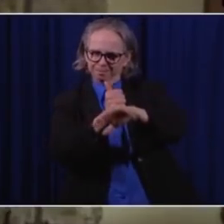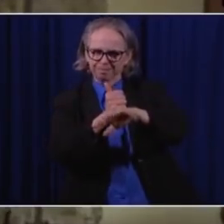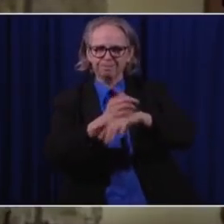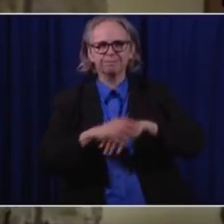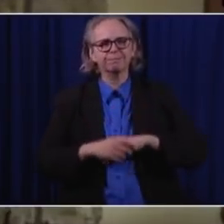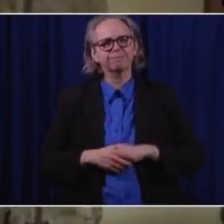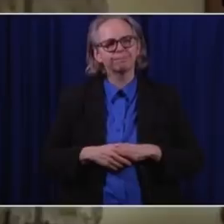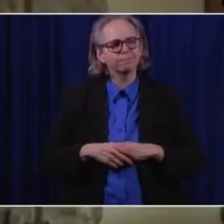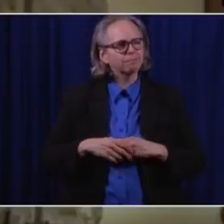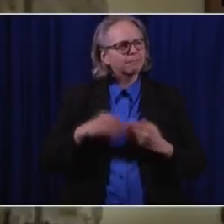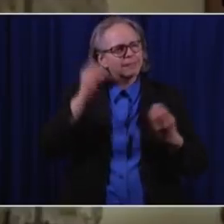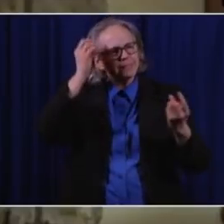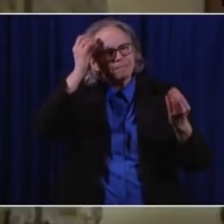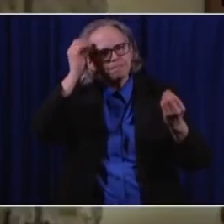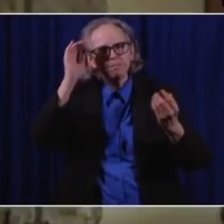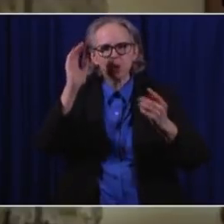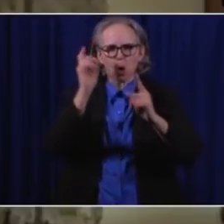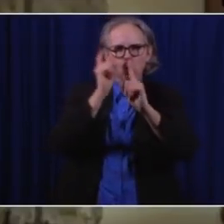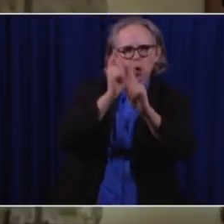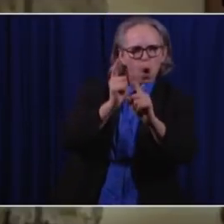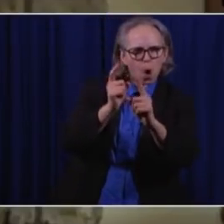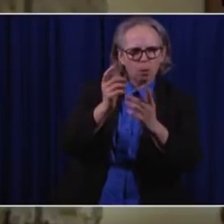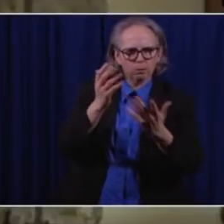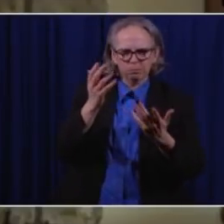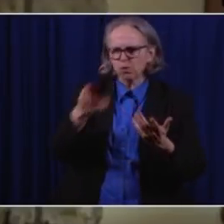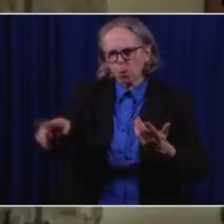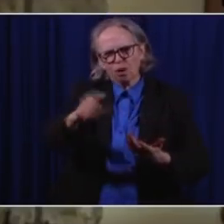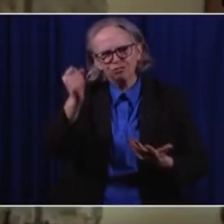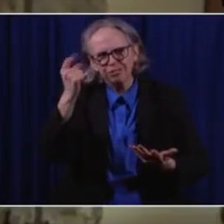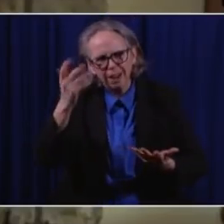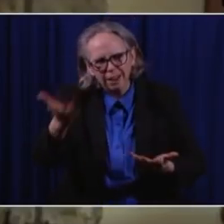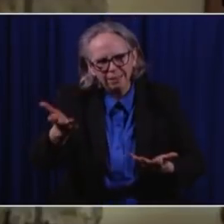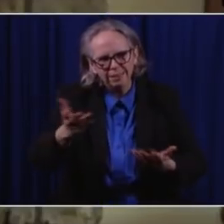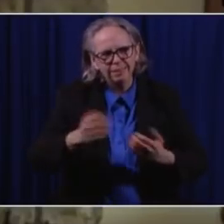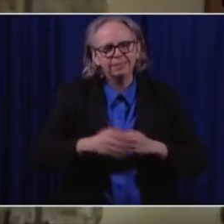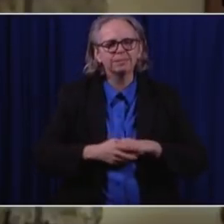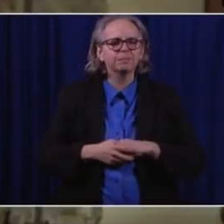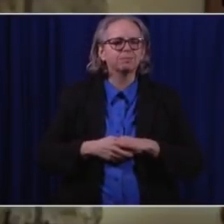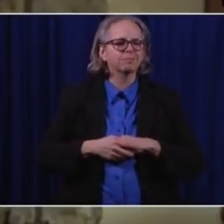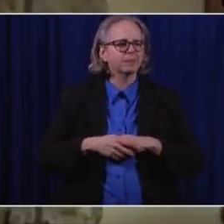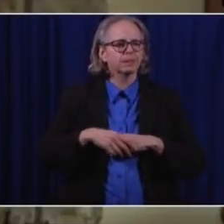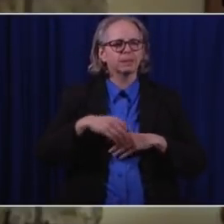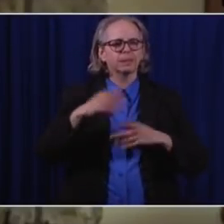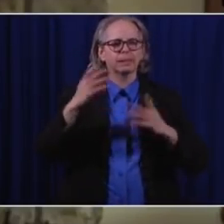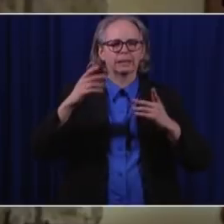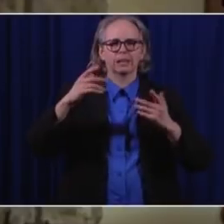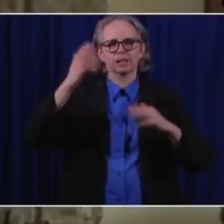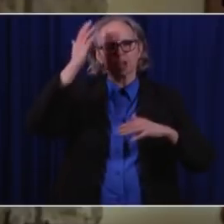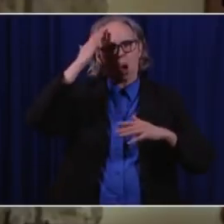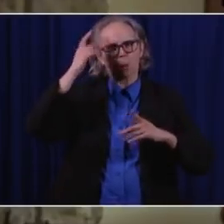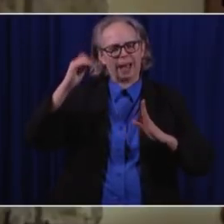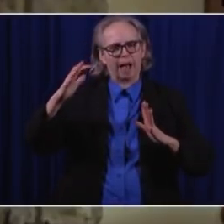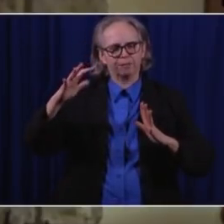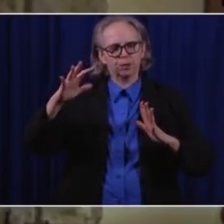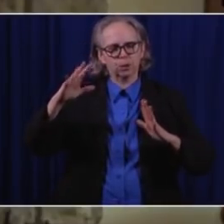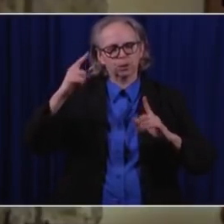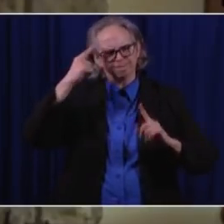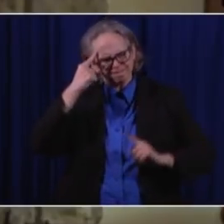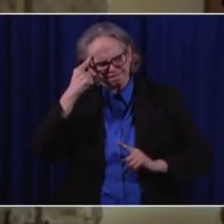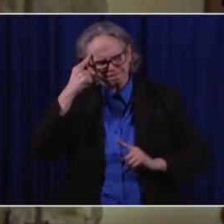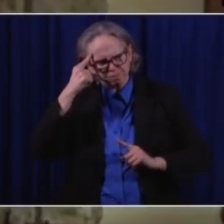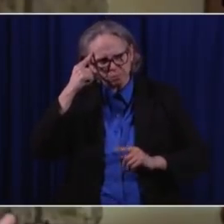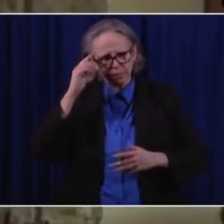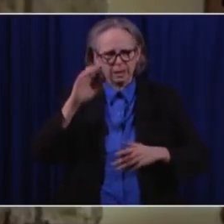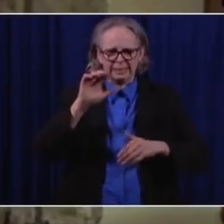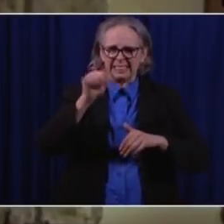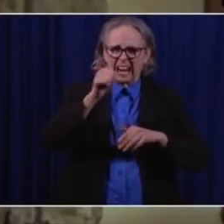in. We're saying this is kind of a timeout from 10 o'clock at night till 5 in the morning.